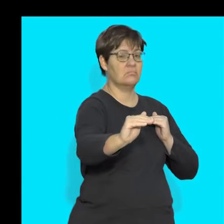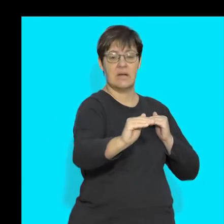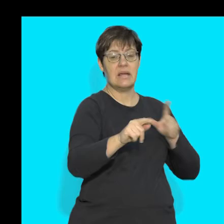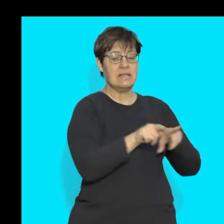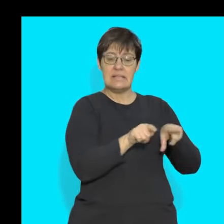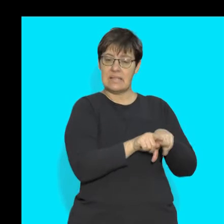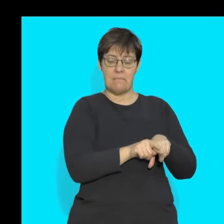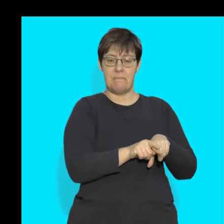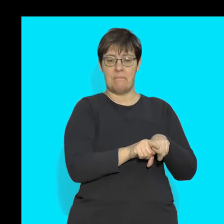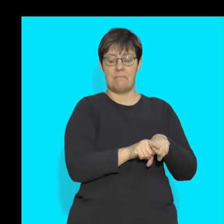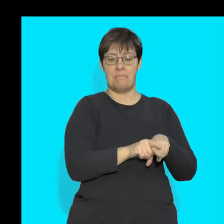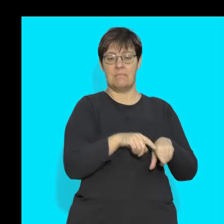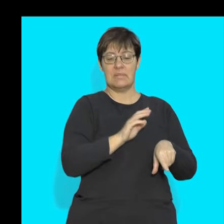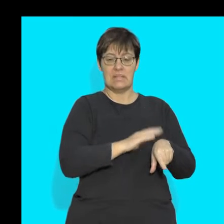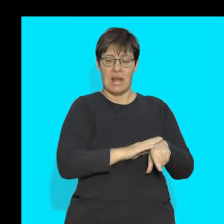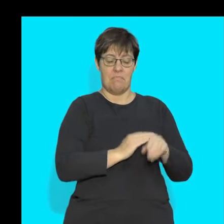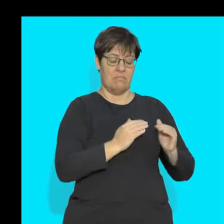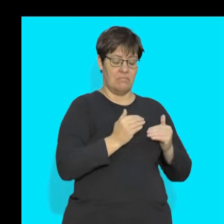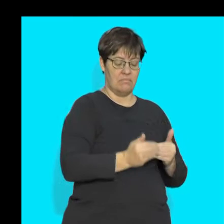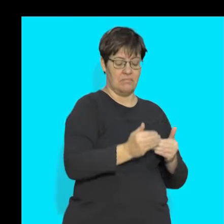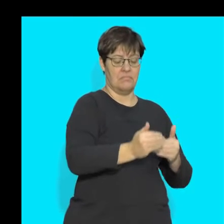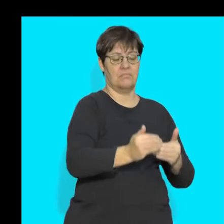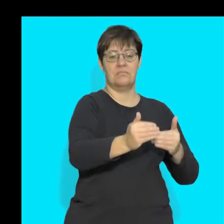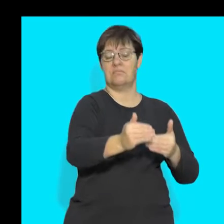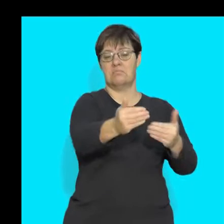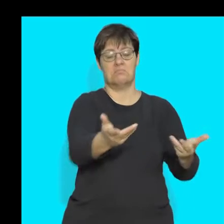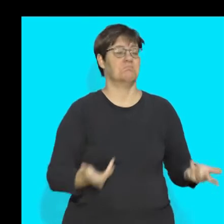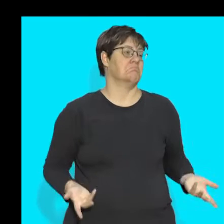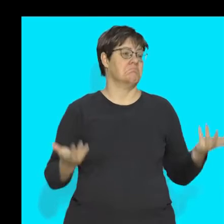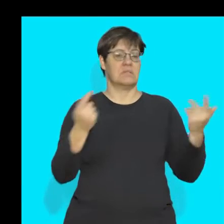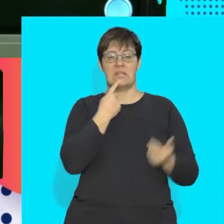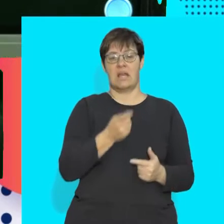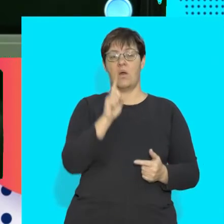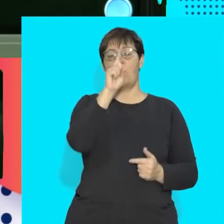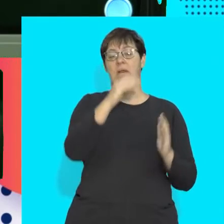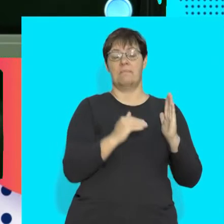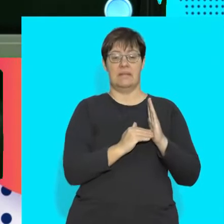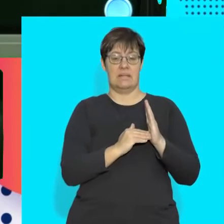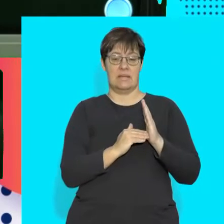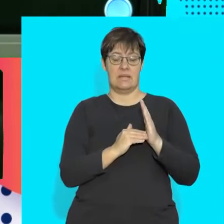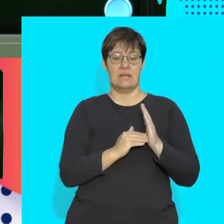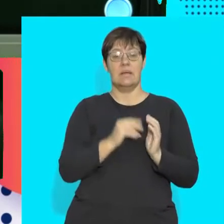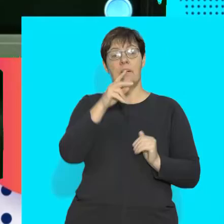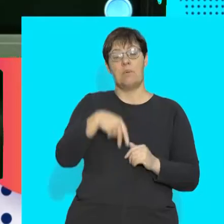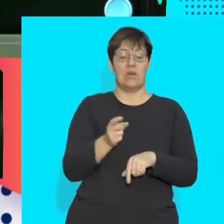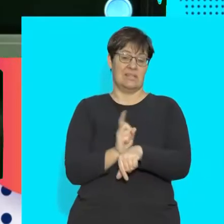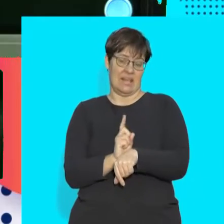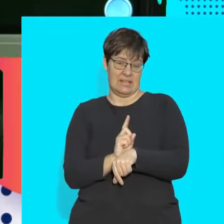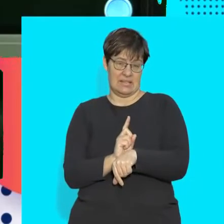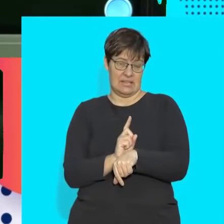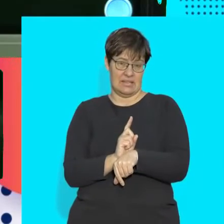distances in equal time intervals. So if it's got a uniform speed of 1 meter